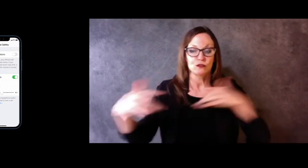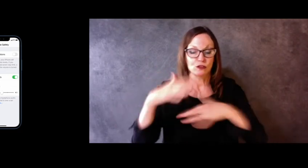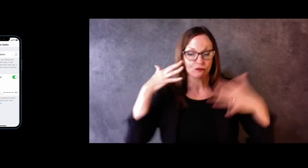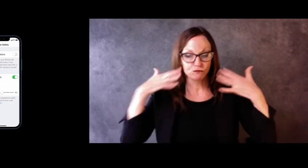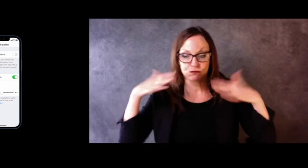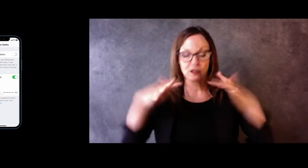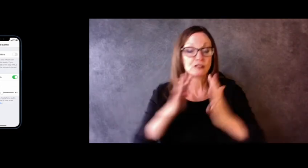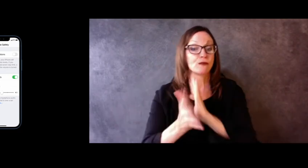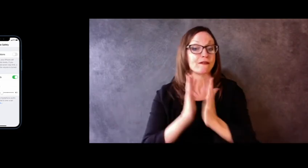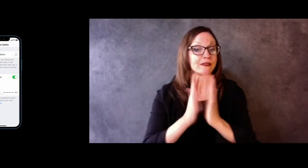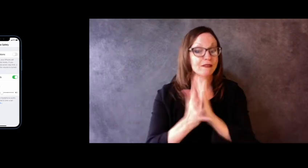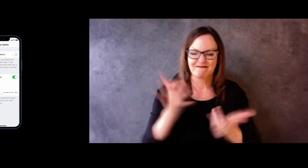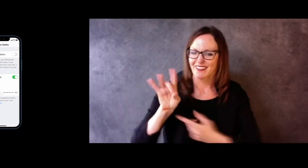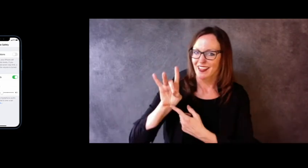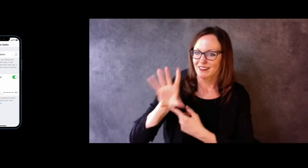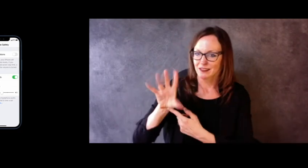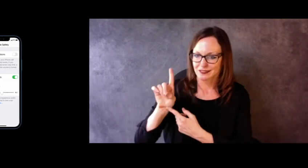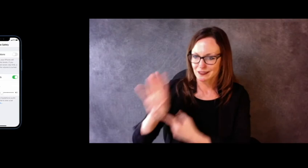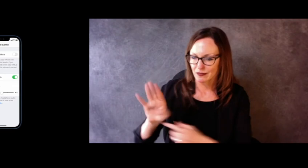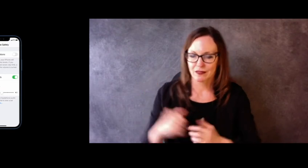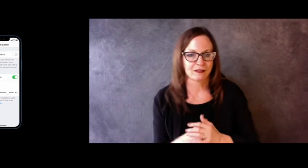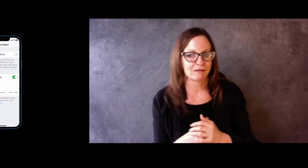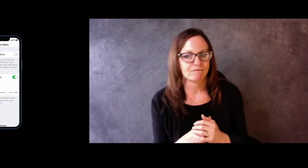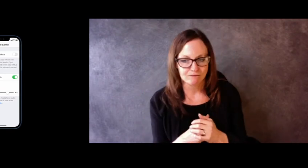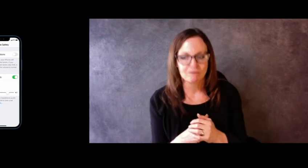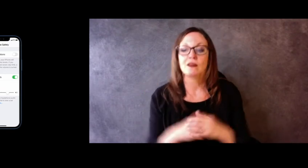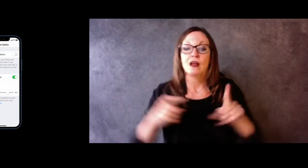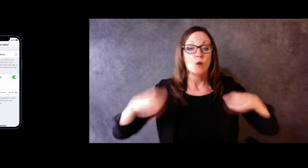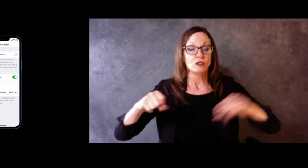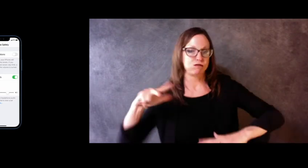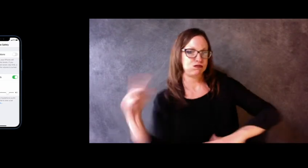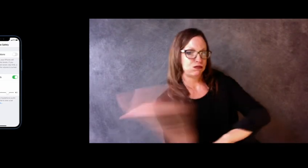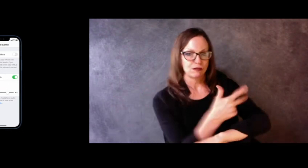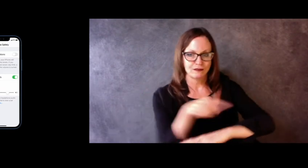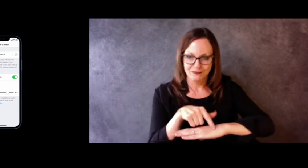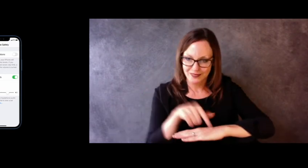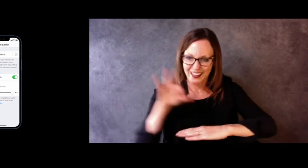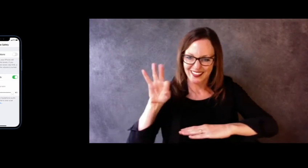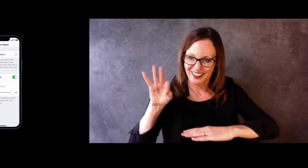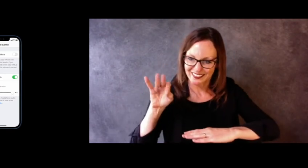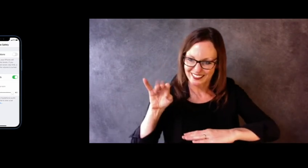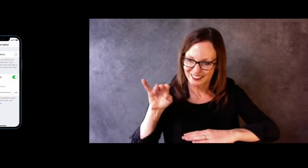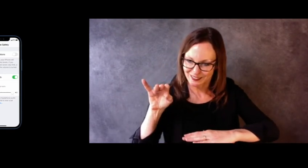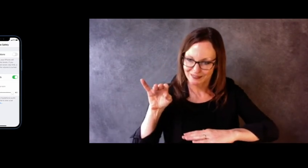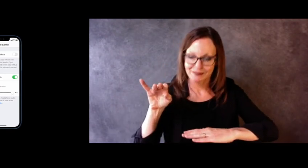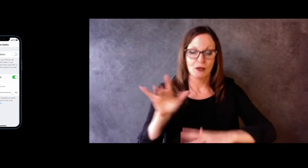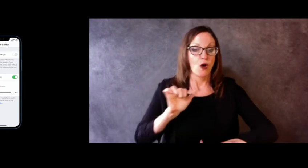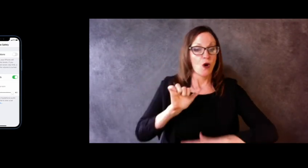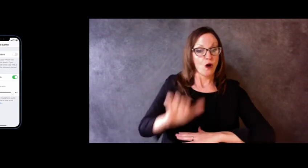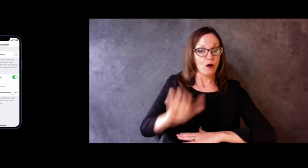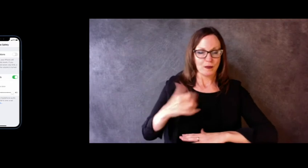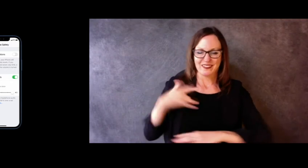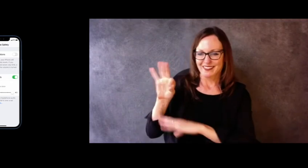traffic. 90, as loud as a motorcycle. 95, as loud as a car horn. And 100